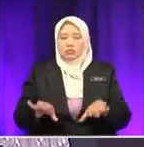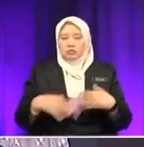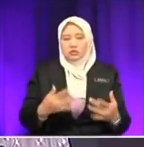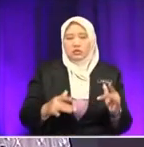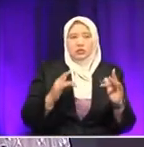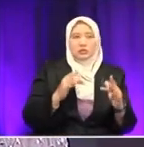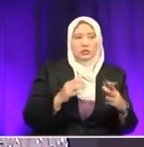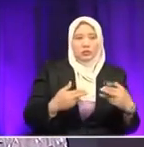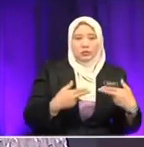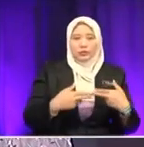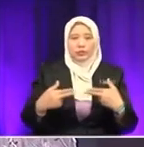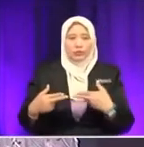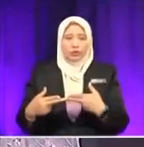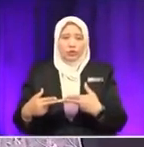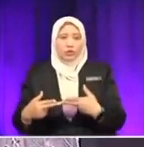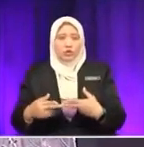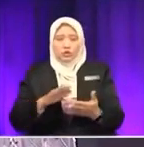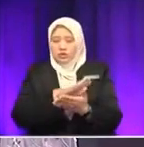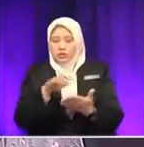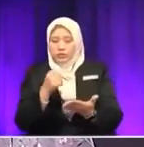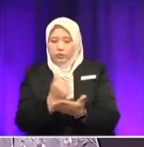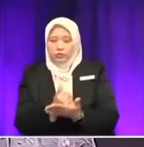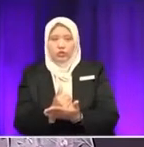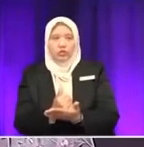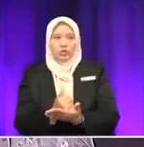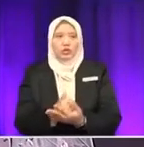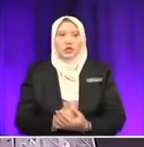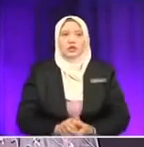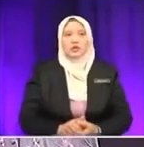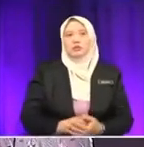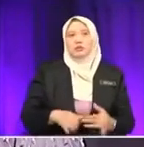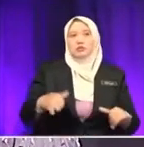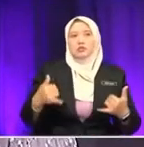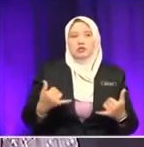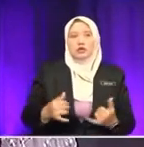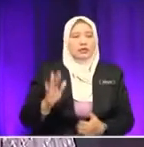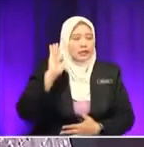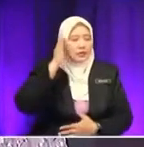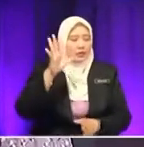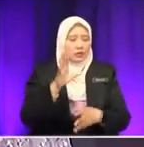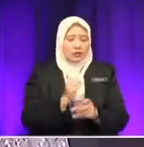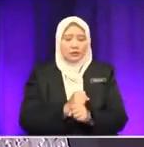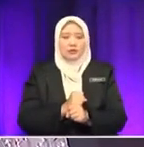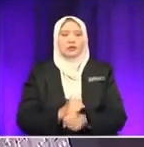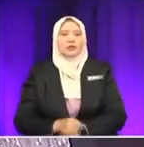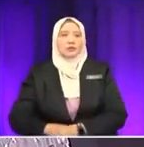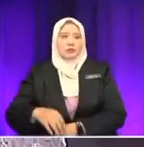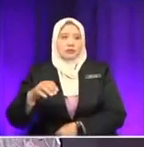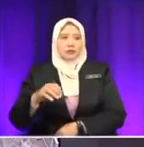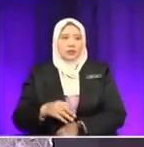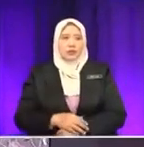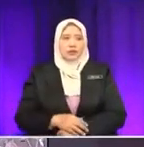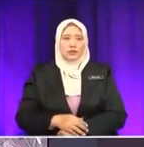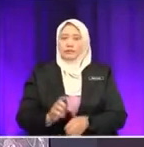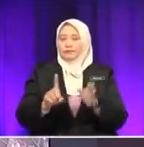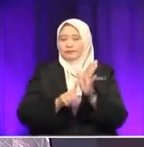connectors, conjunction. Now, can you see how all these characters play? Mm-hmm. And that gives you a high marks for organization. Okay. And last